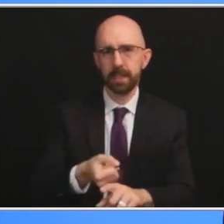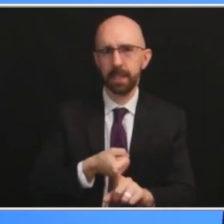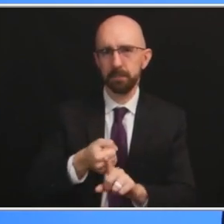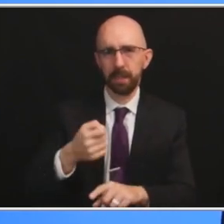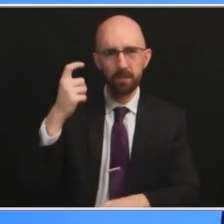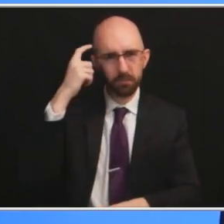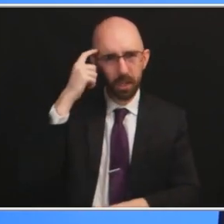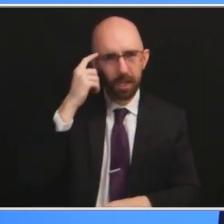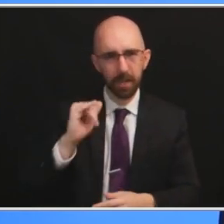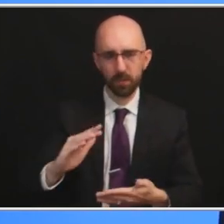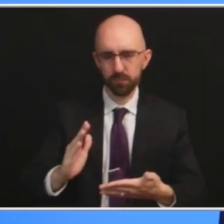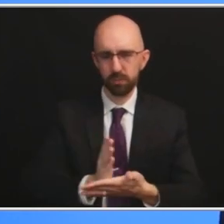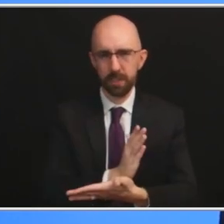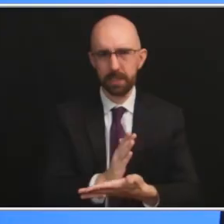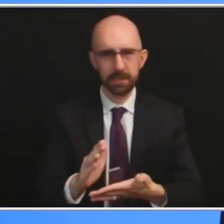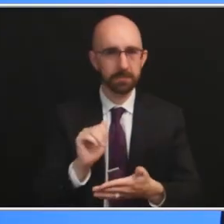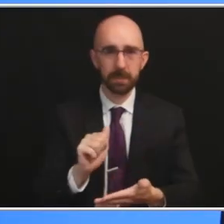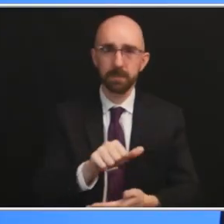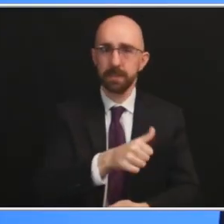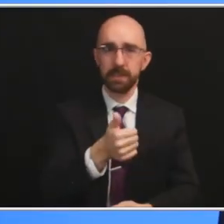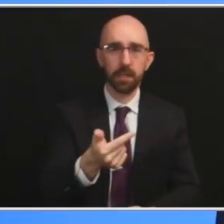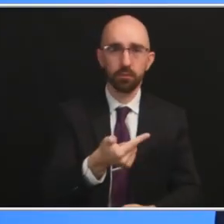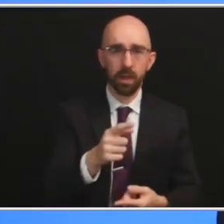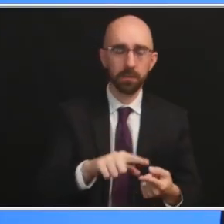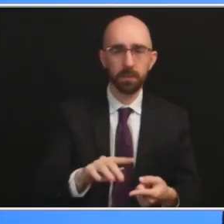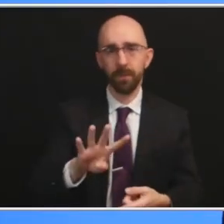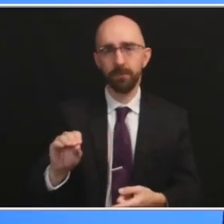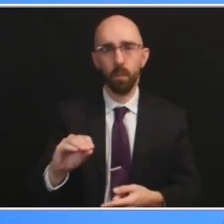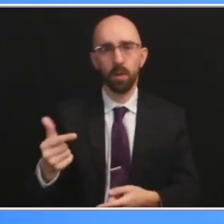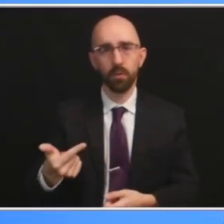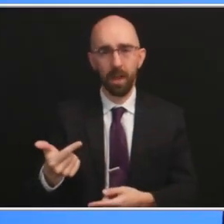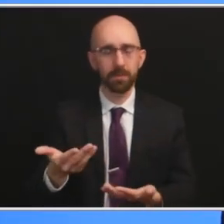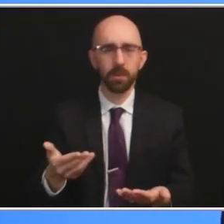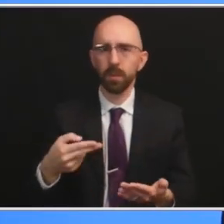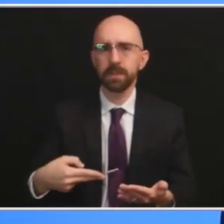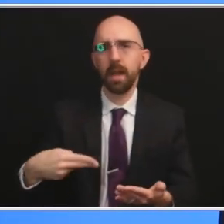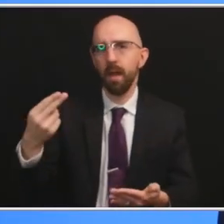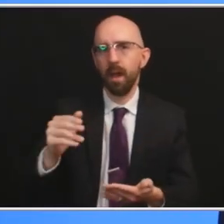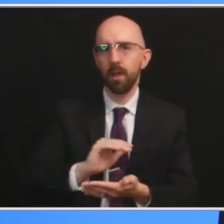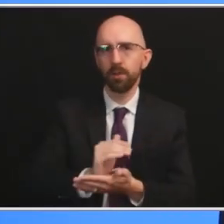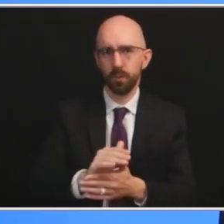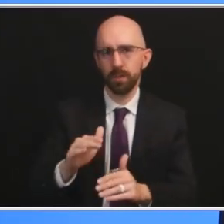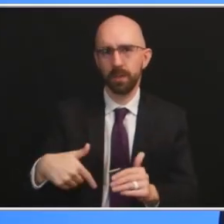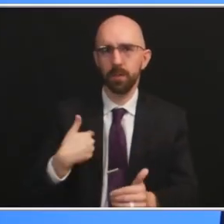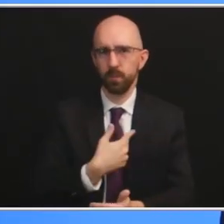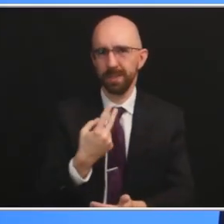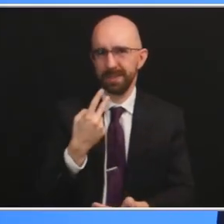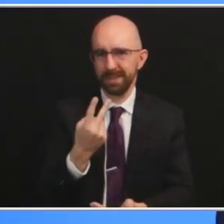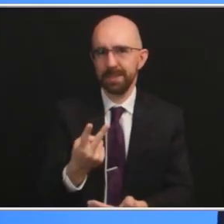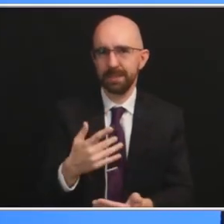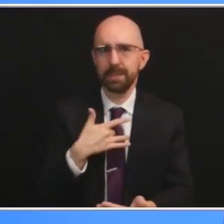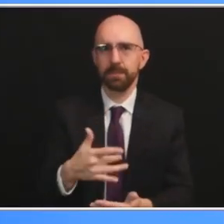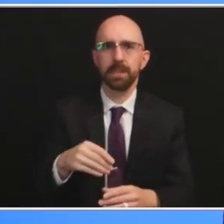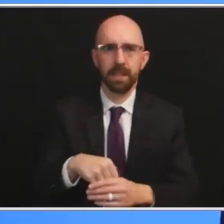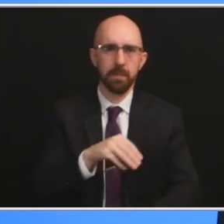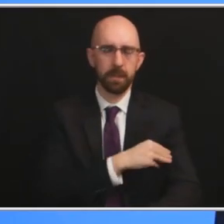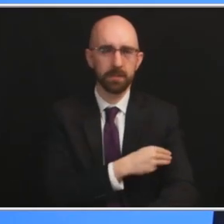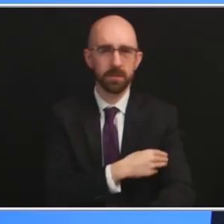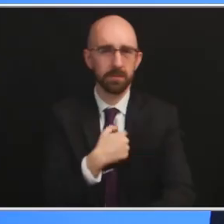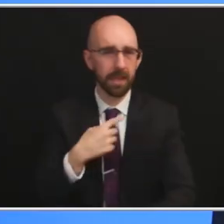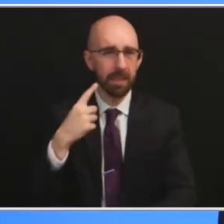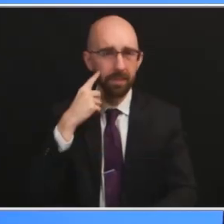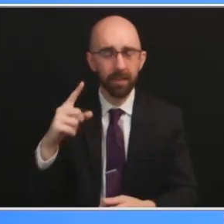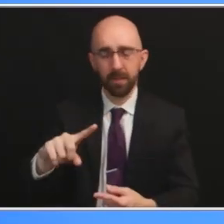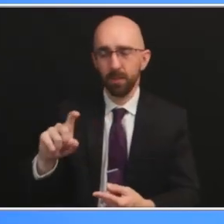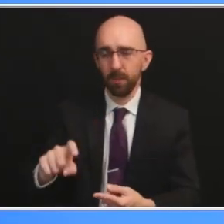range anywhere from about 10 grams to 40 grams, so much higher doses than what we typically see in muscle. But I think the question is,